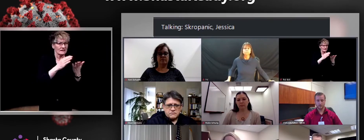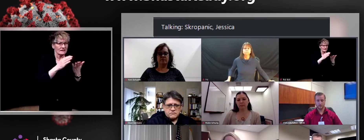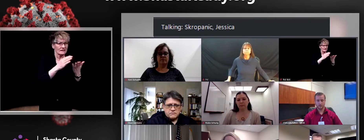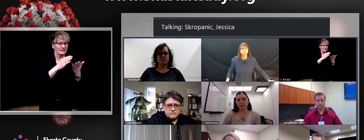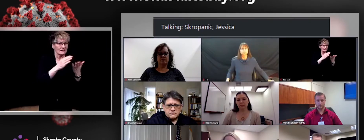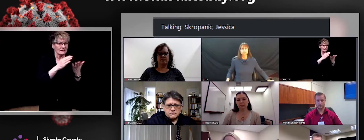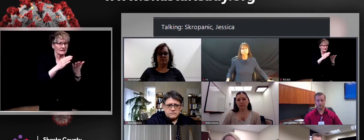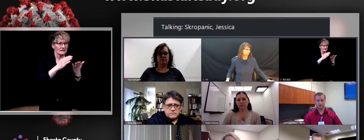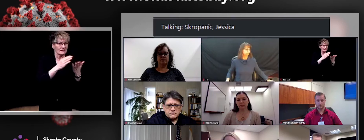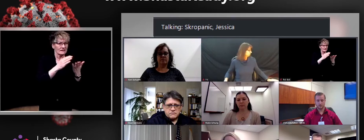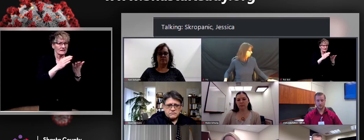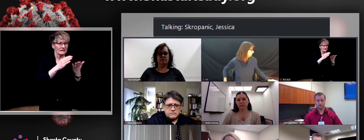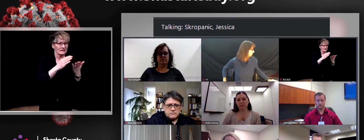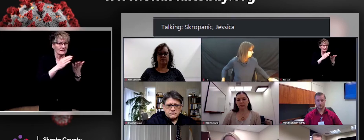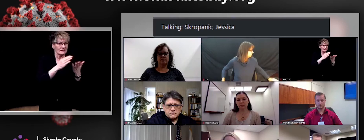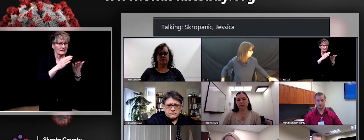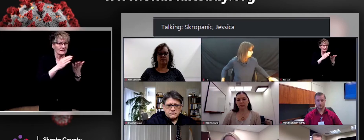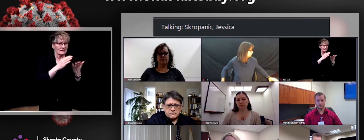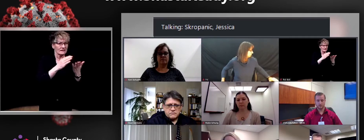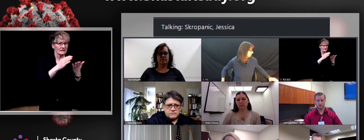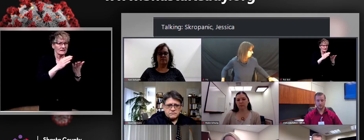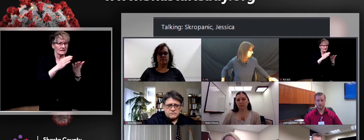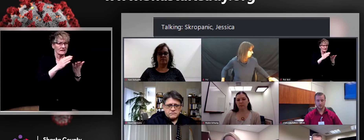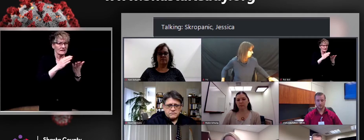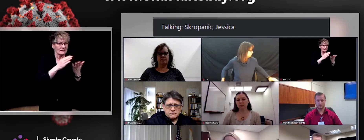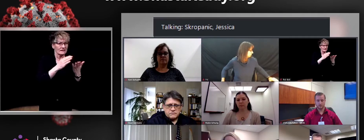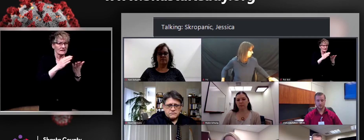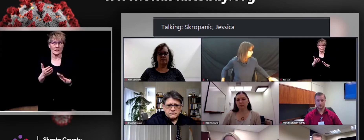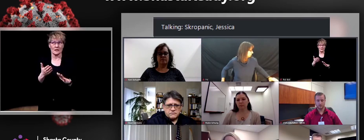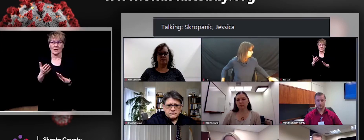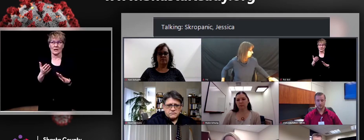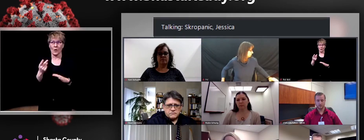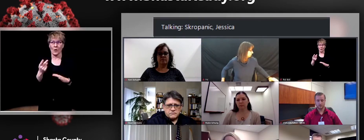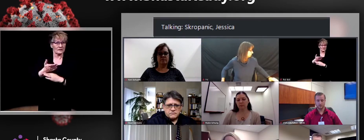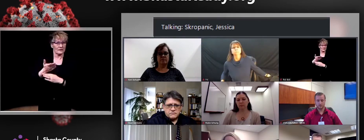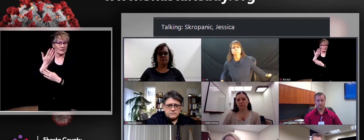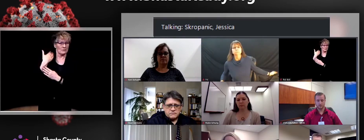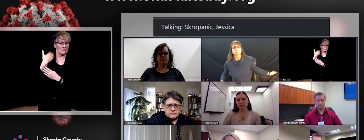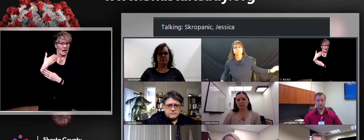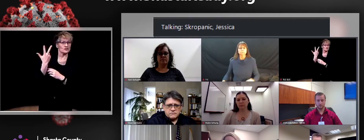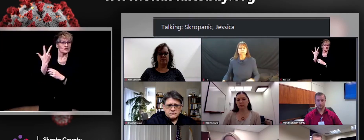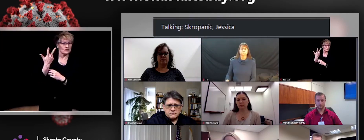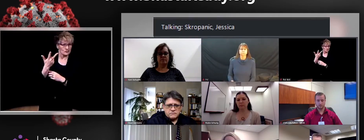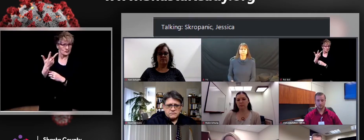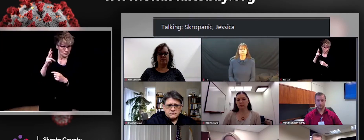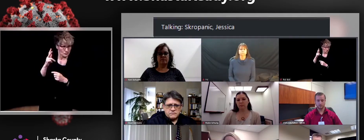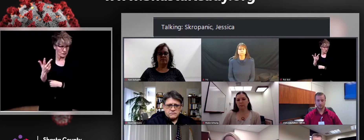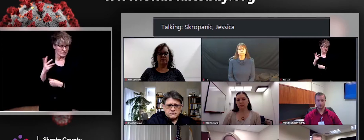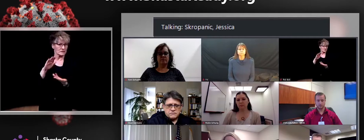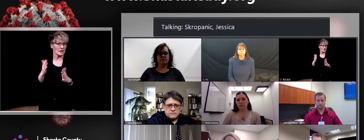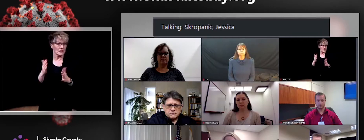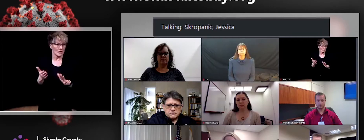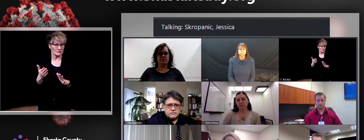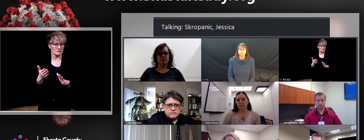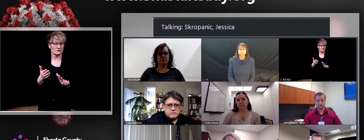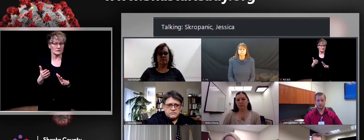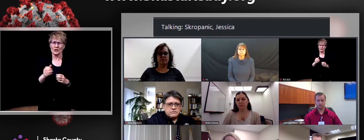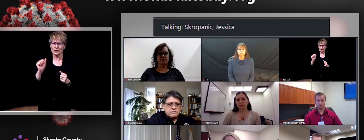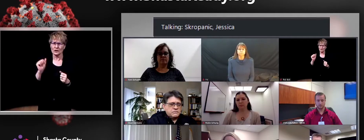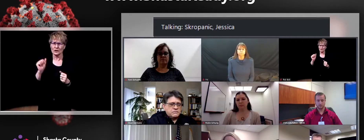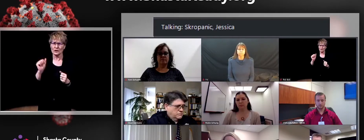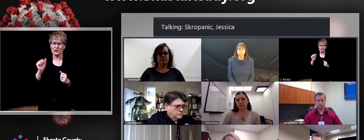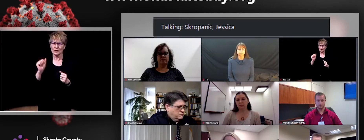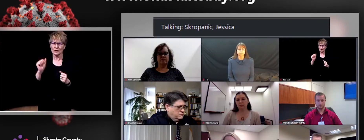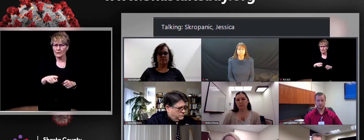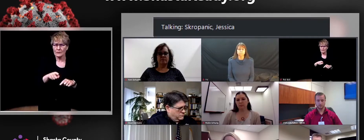yesterday, 3 the day before, reported. Did they happen in long-term care facilities? And how many long-term care facility